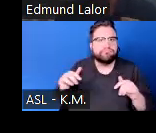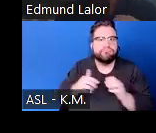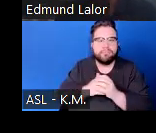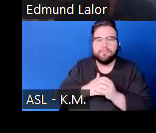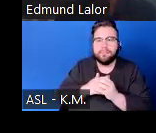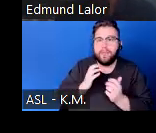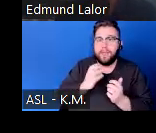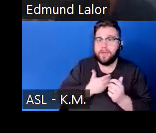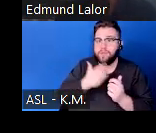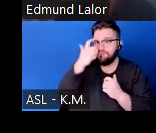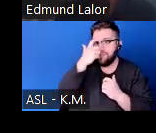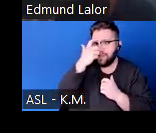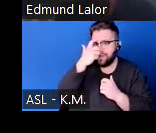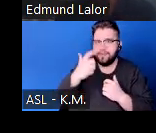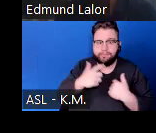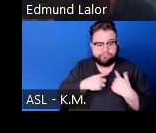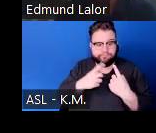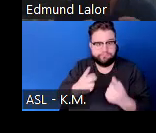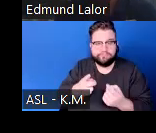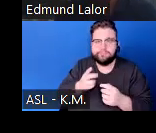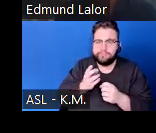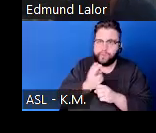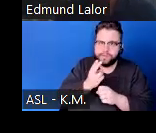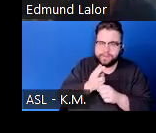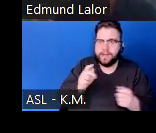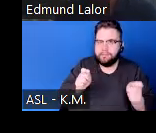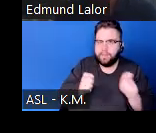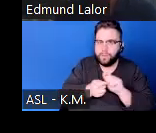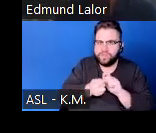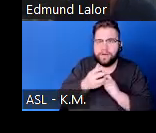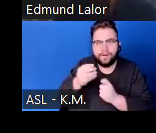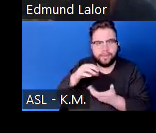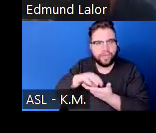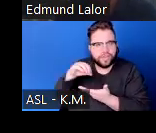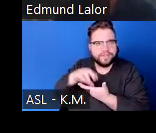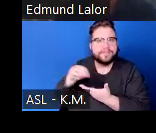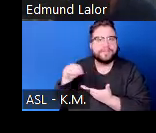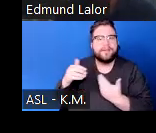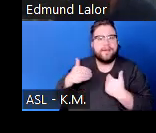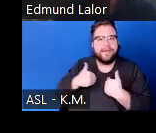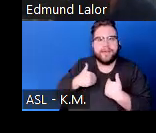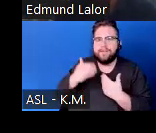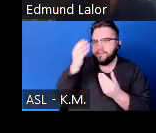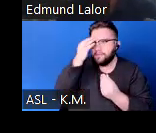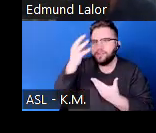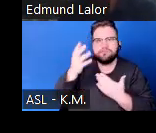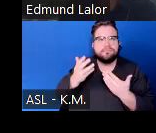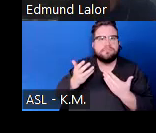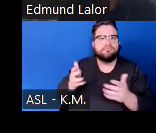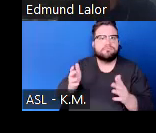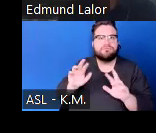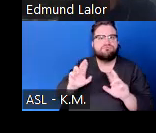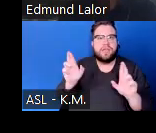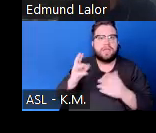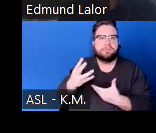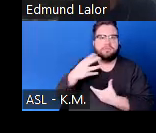has become wired up through evolution and learning to embody the statistics of the world that are relevant to us as human beings, that allow us to see